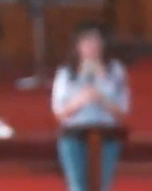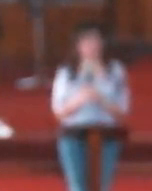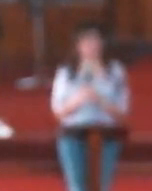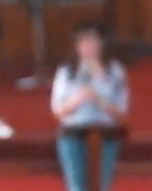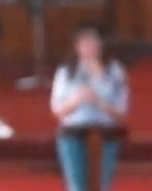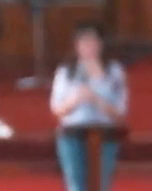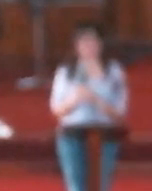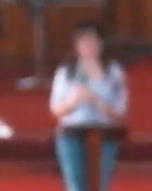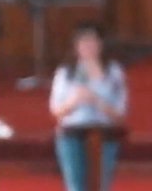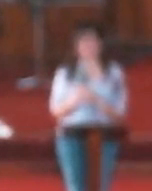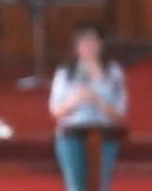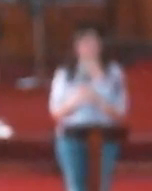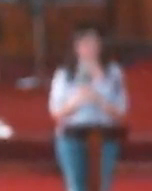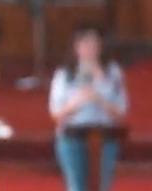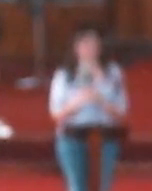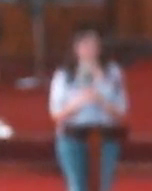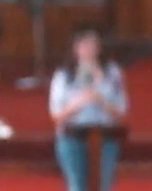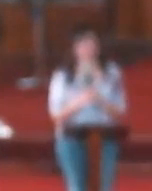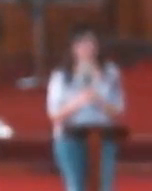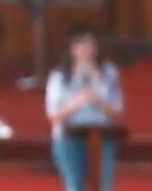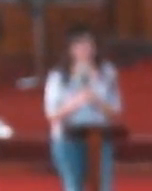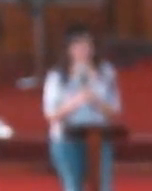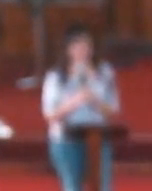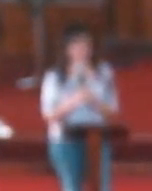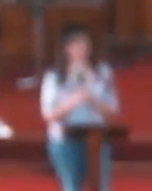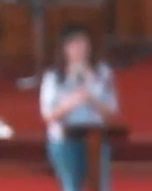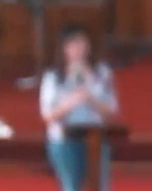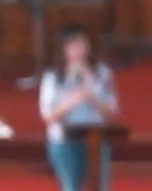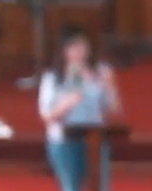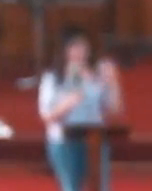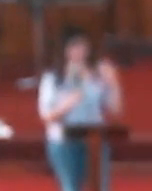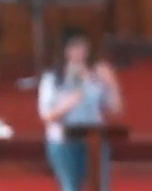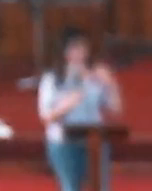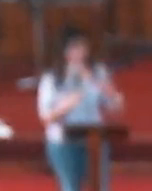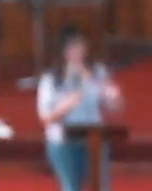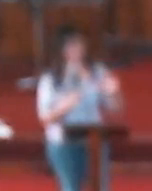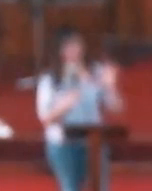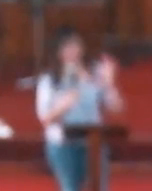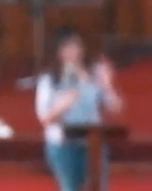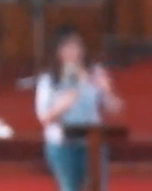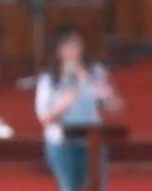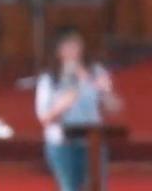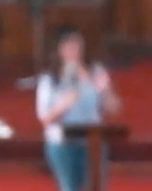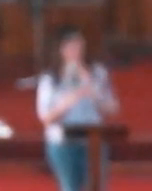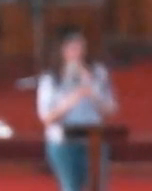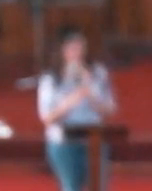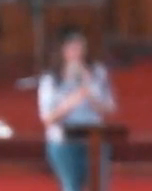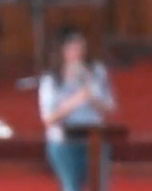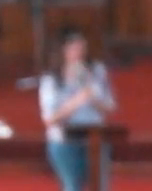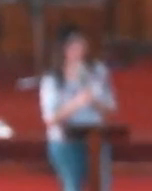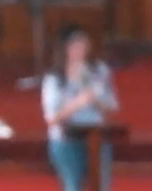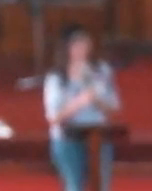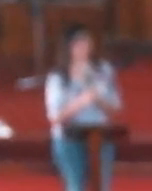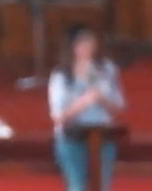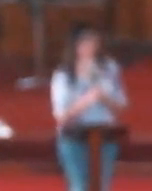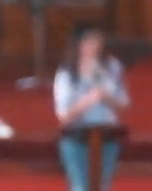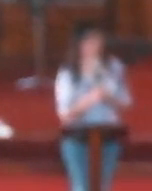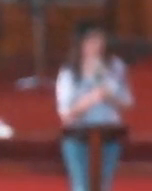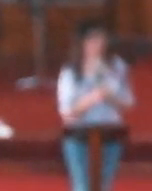una verdad milagrosa, para cambiar la situación. He simply has a word from the Lord that changes the situation.